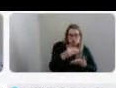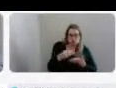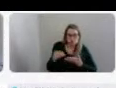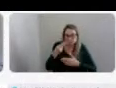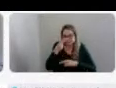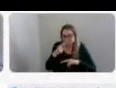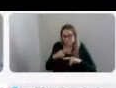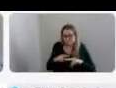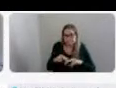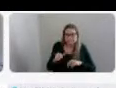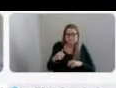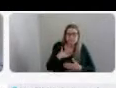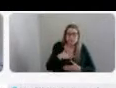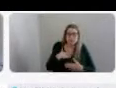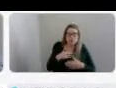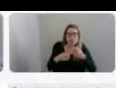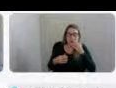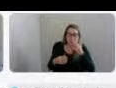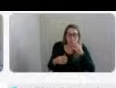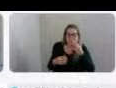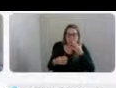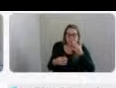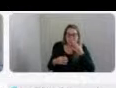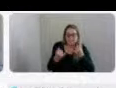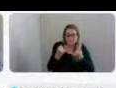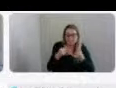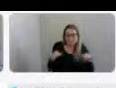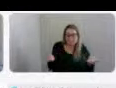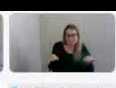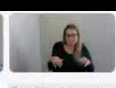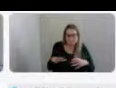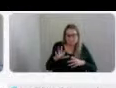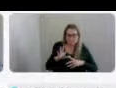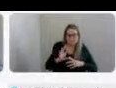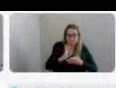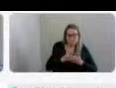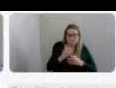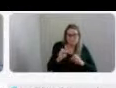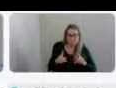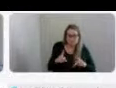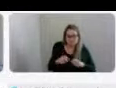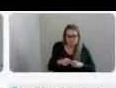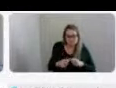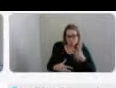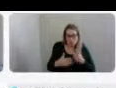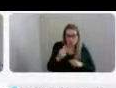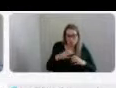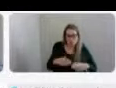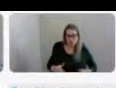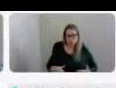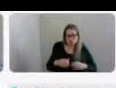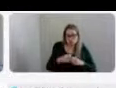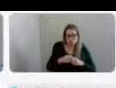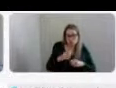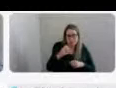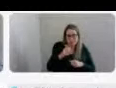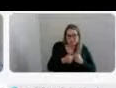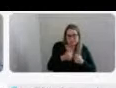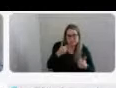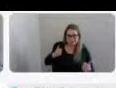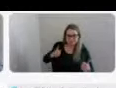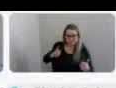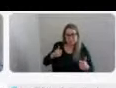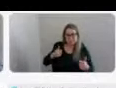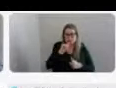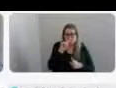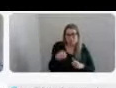nogales just north of our county border popular consent would suggest that most citizens in our county avoid tucson as much as possible the